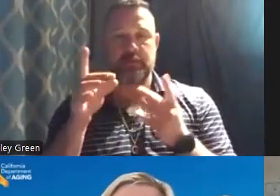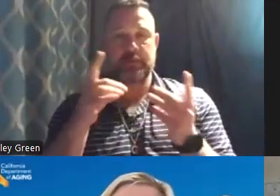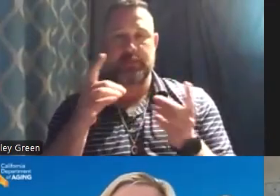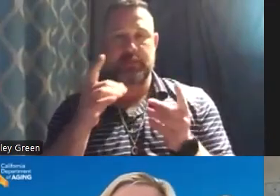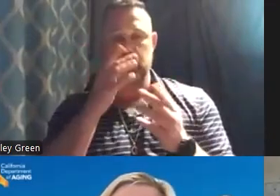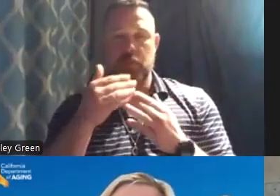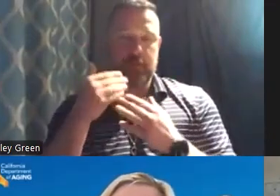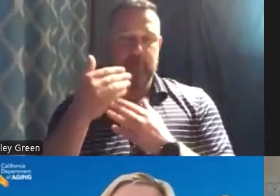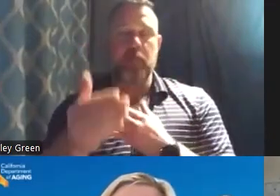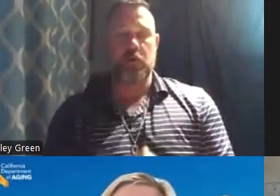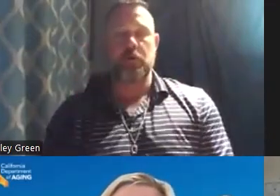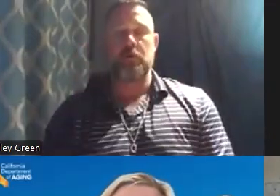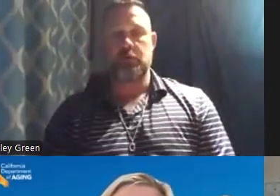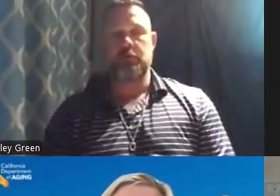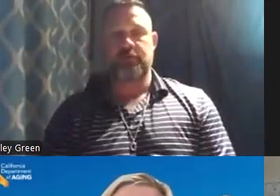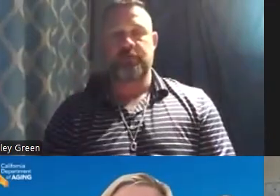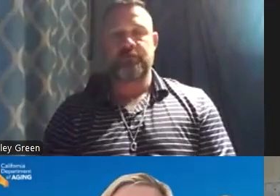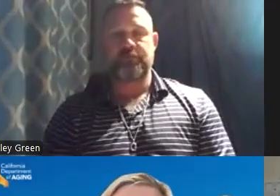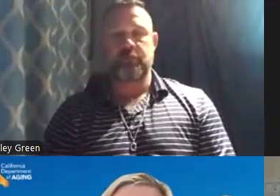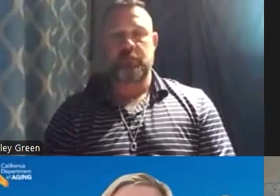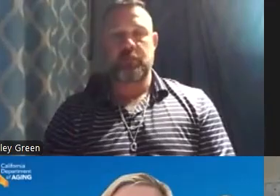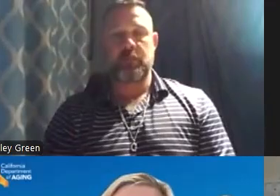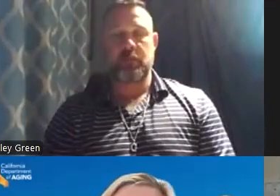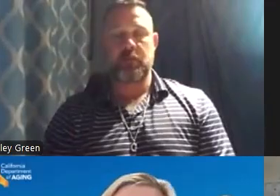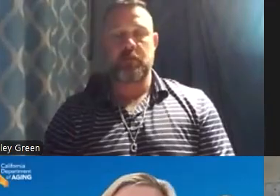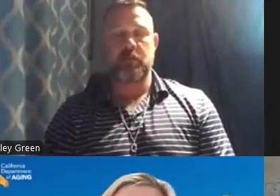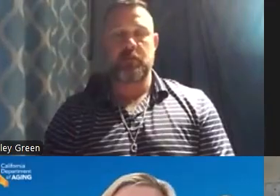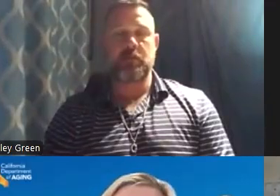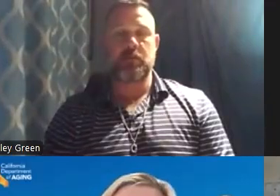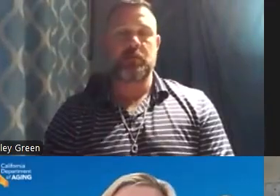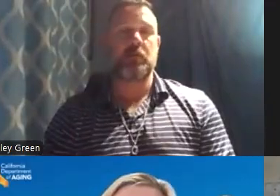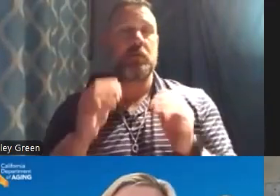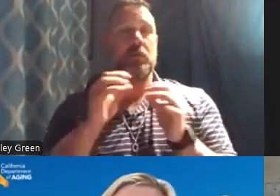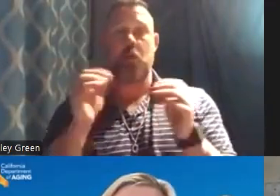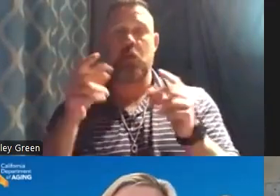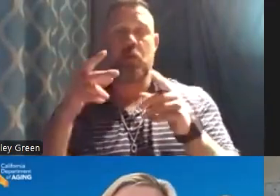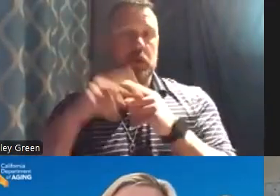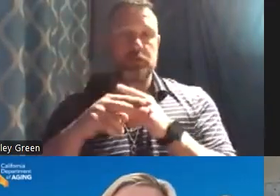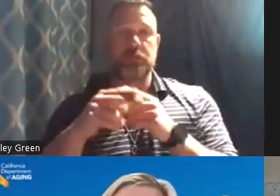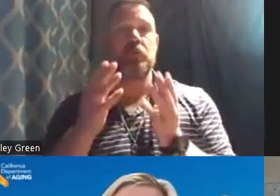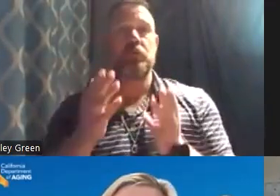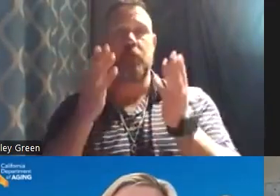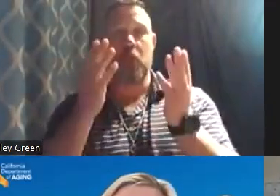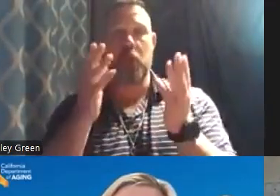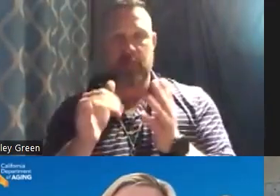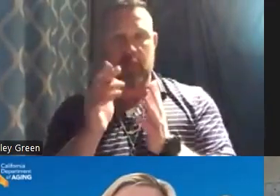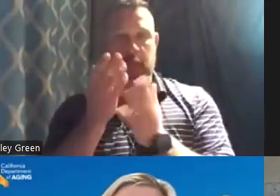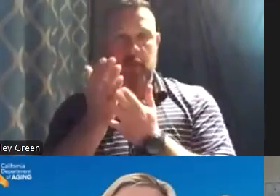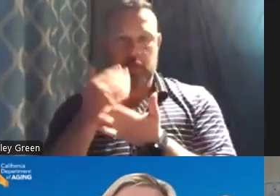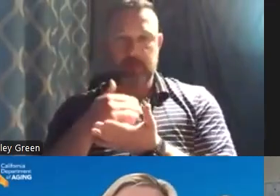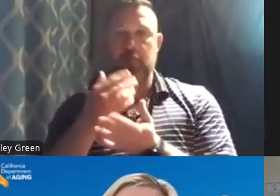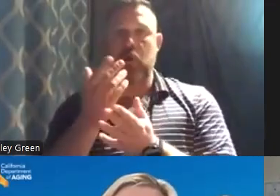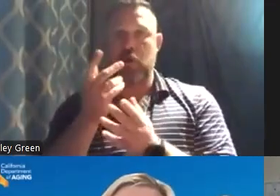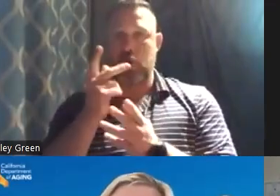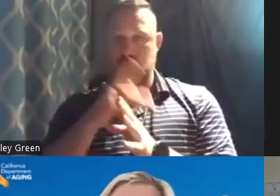going to carry forward. There were, in that January budget, no cuts proposed for programs that we care about, which